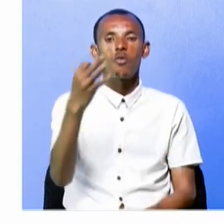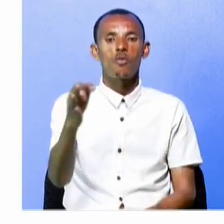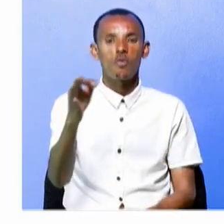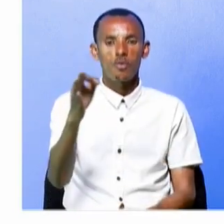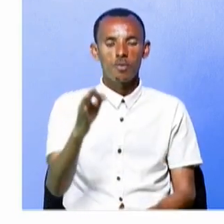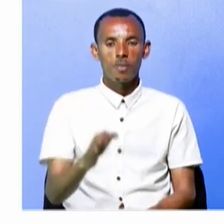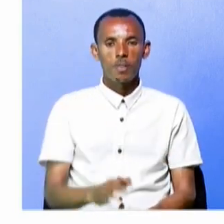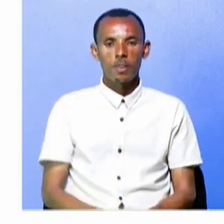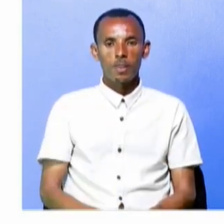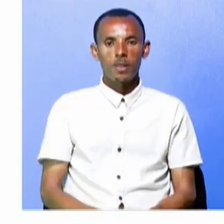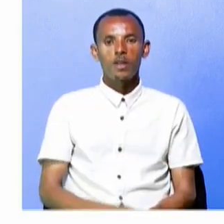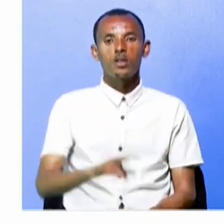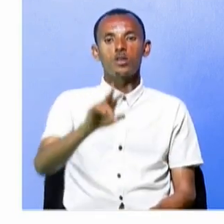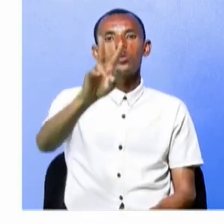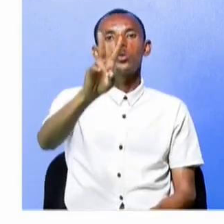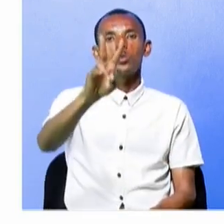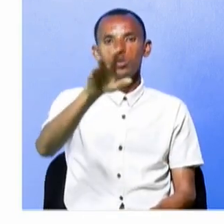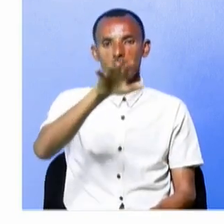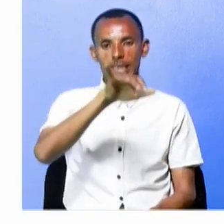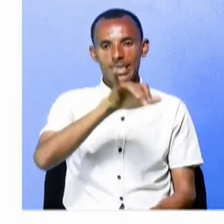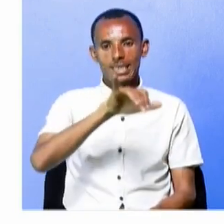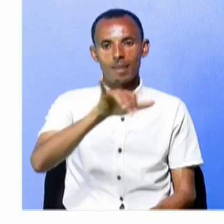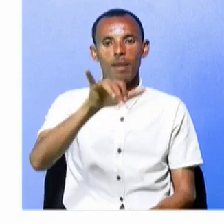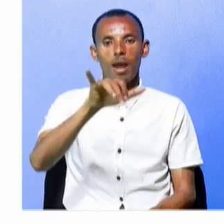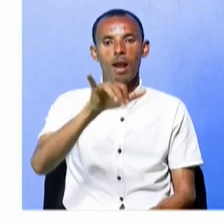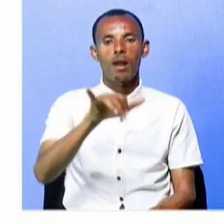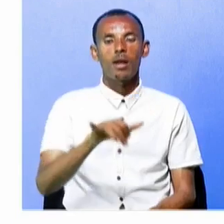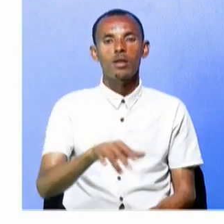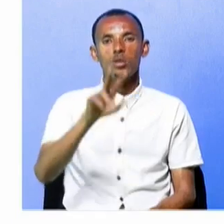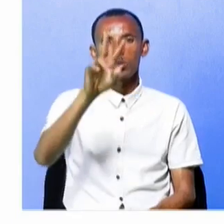of two similar